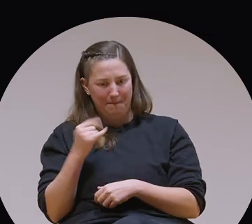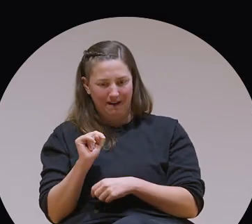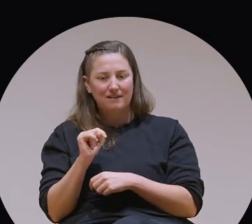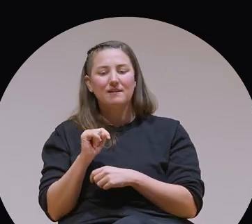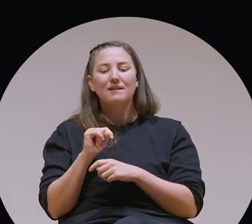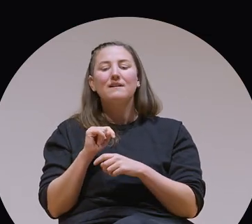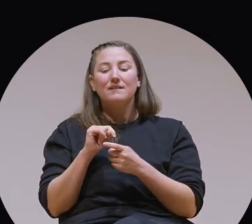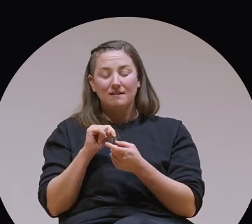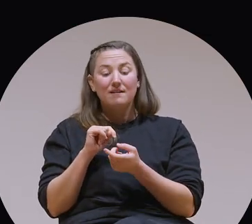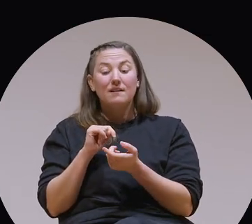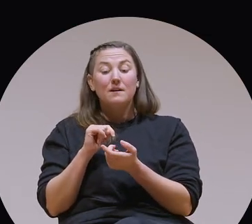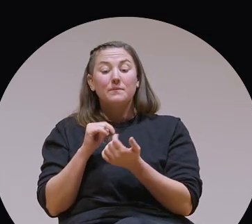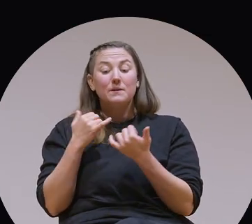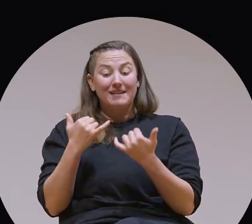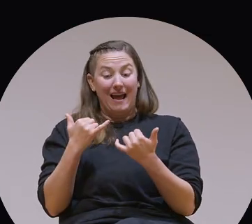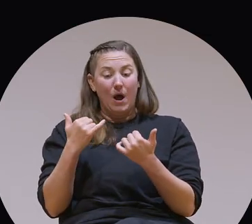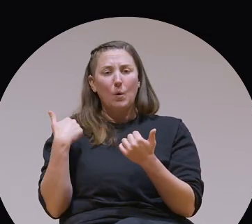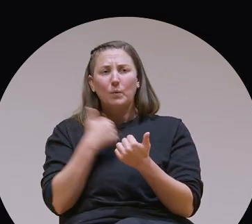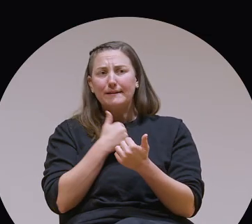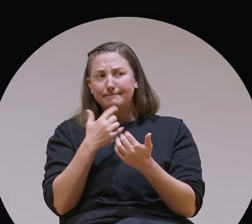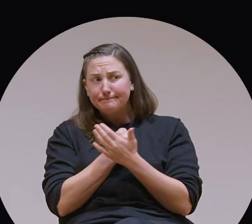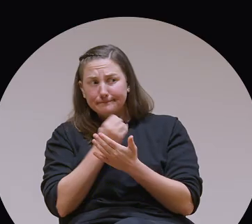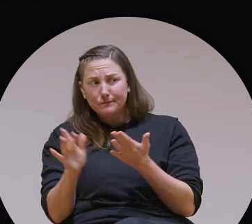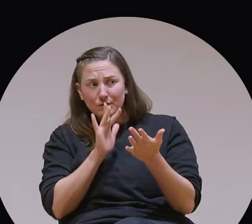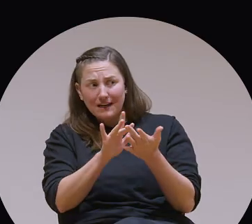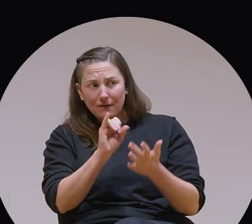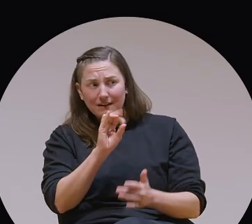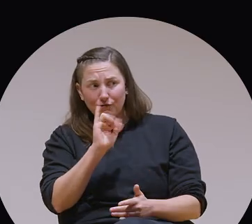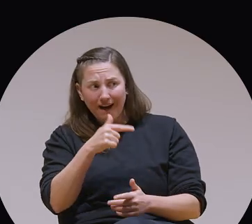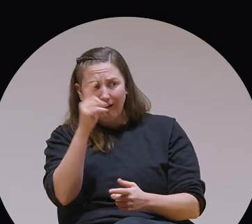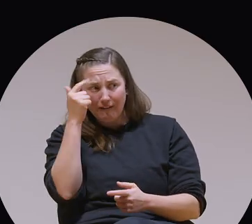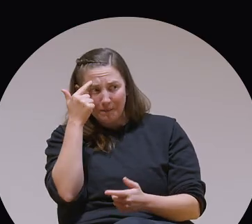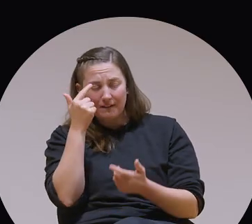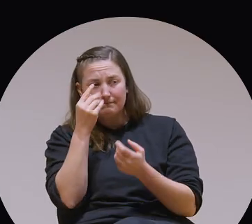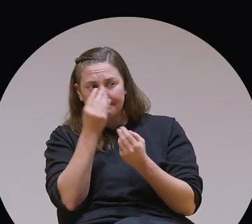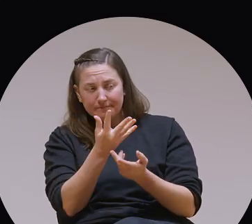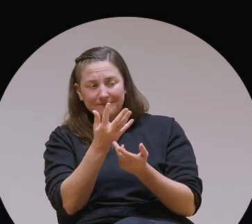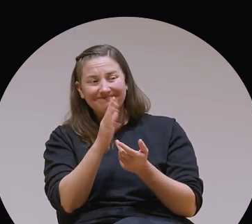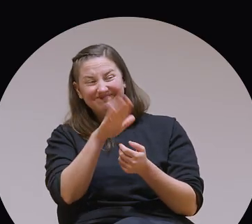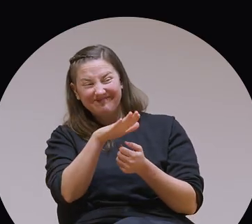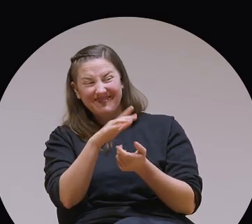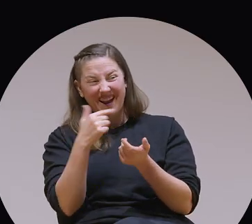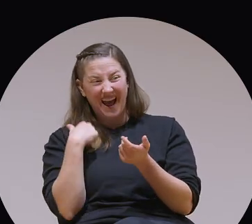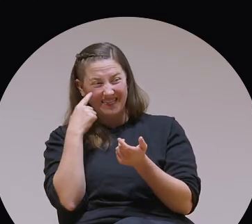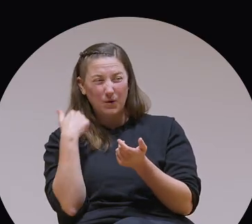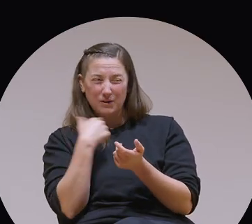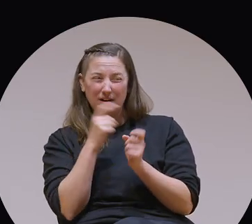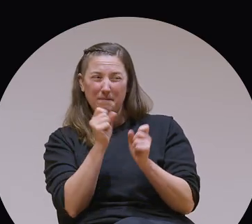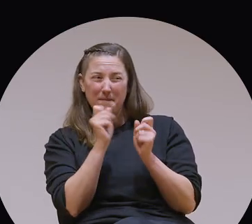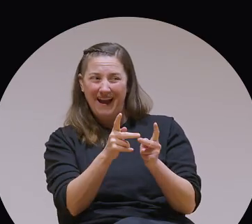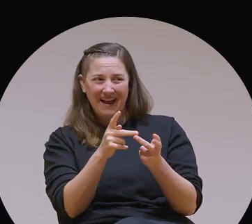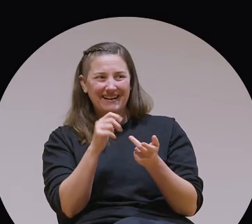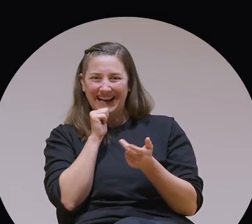shouldn't have it. So we reached out to the Iraq government and said, look, we really think we should return this to you. We don't